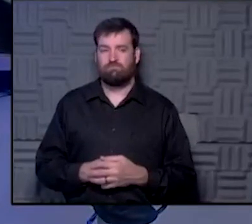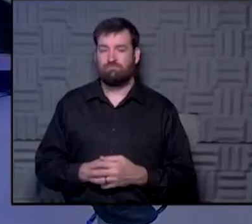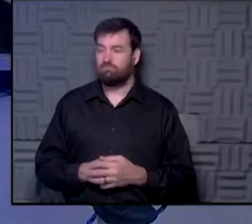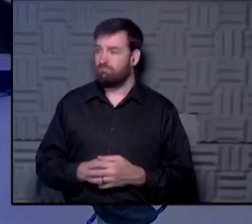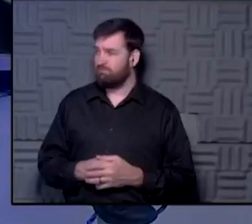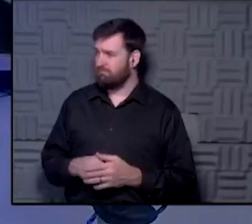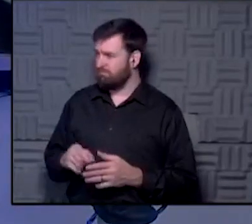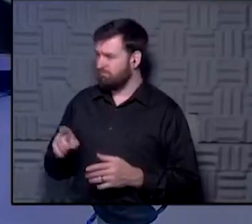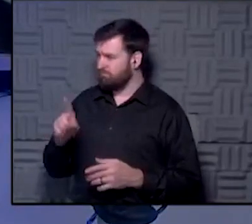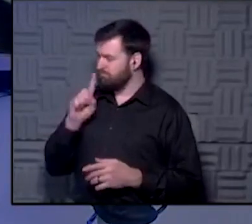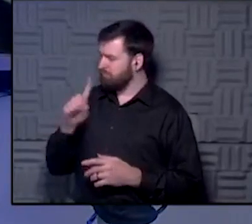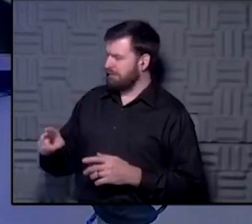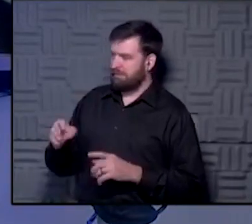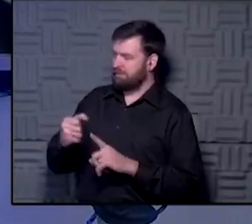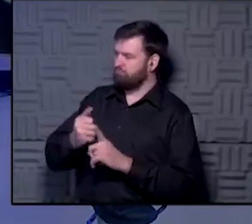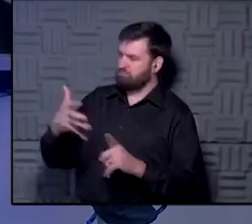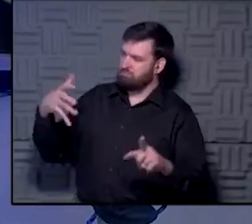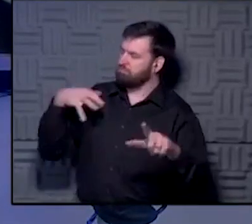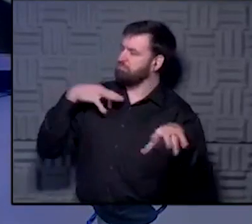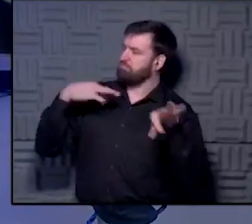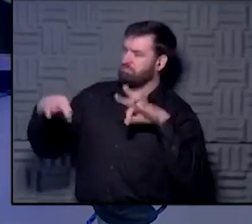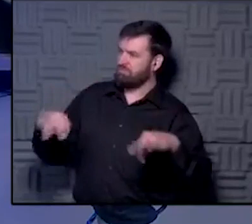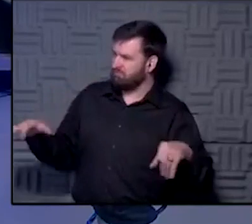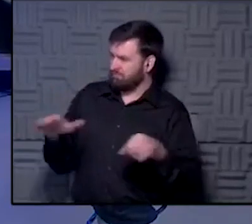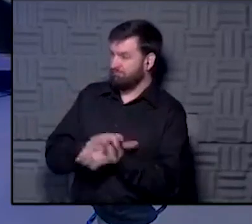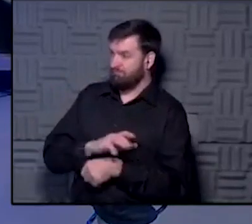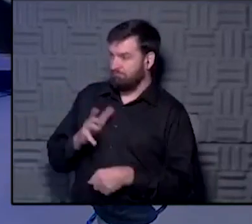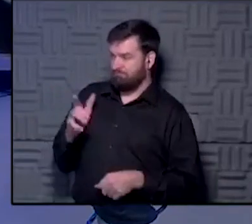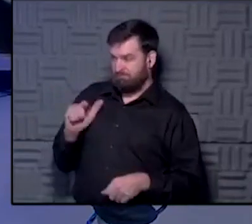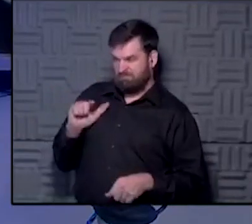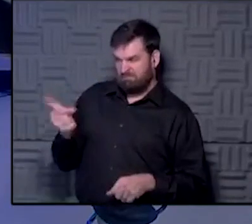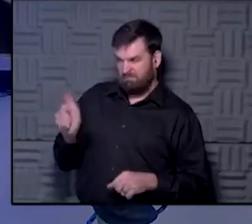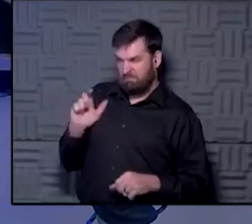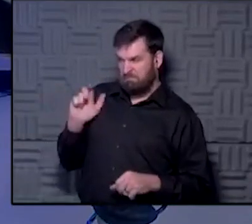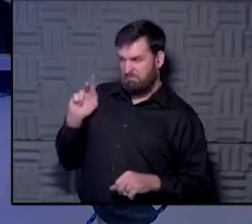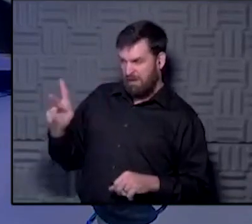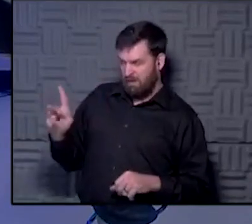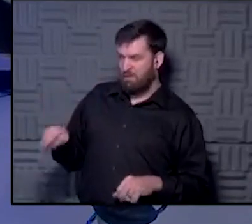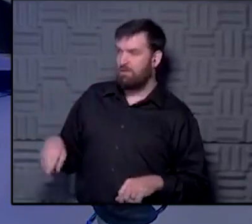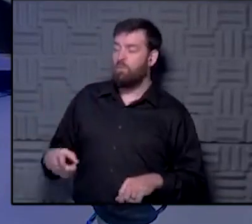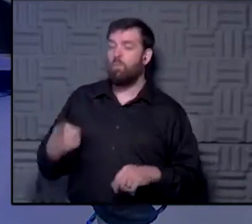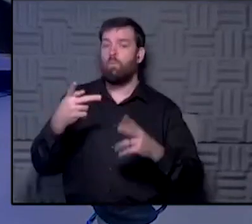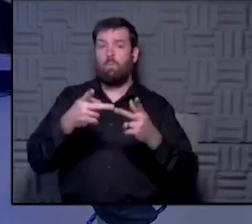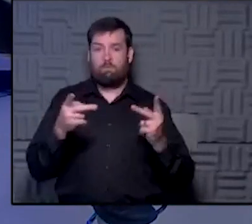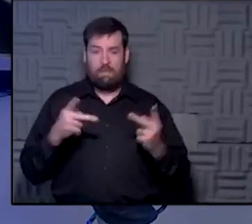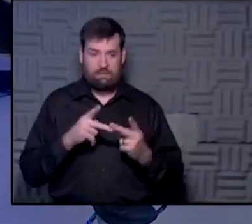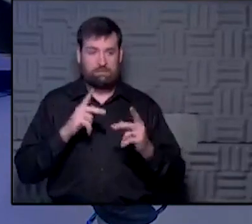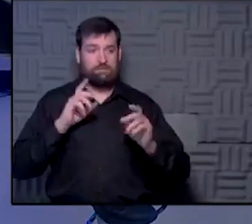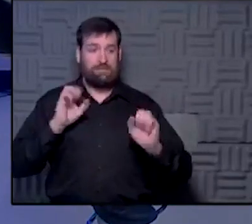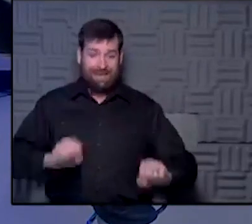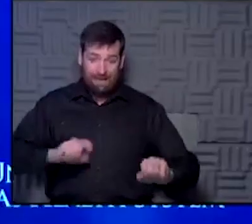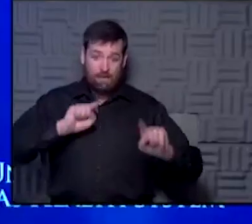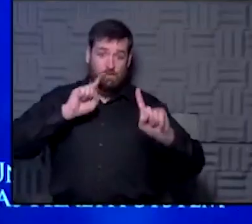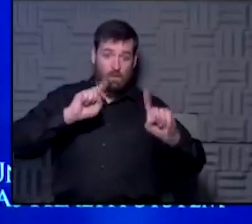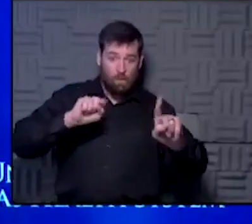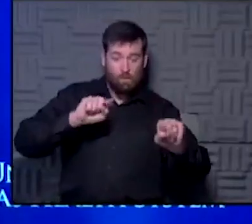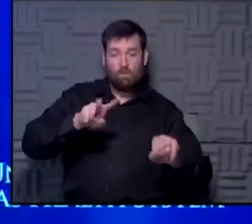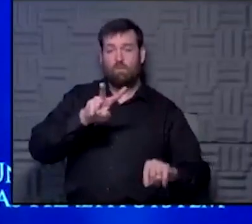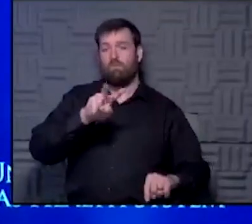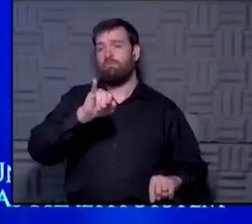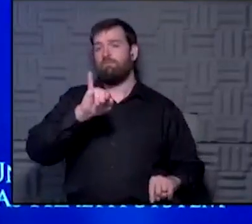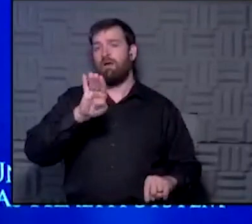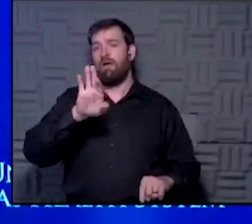You really outlined that very, very well. We want to come back to you and ask some questions. I know that one place a lot of these people can go for help is